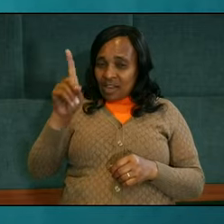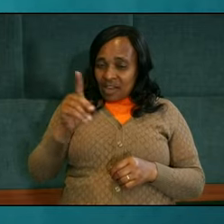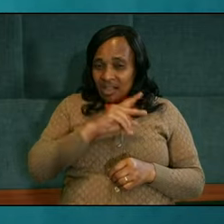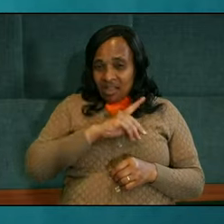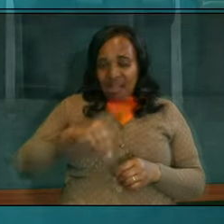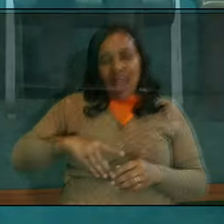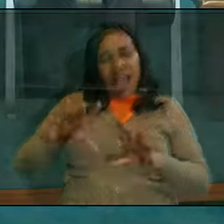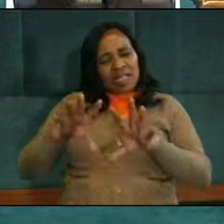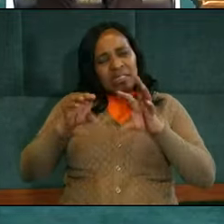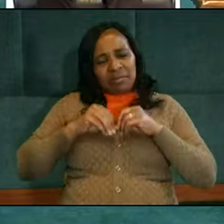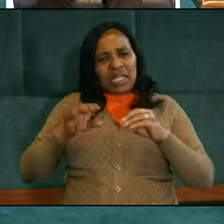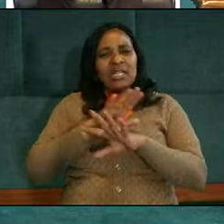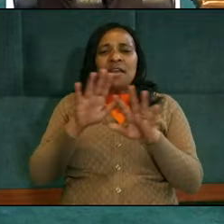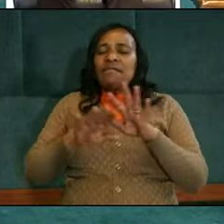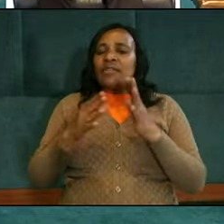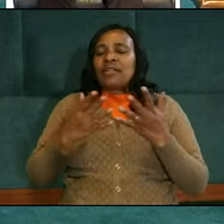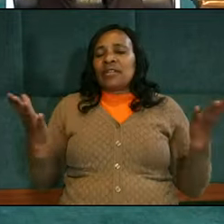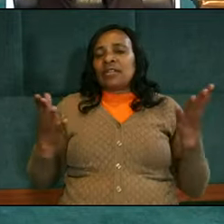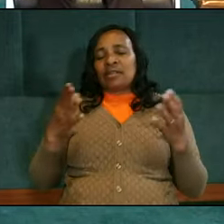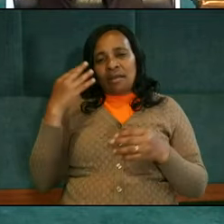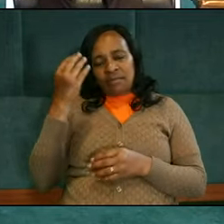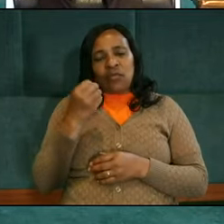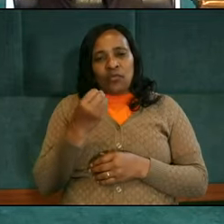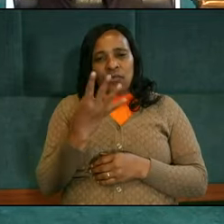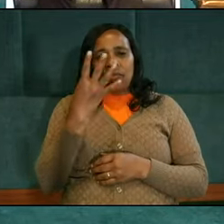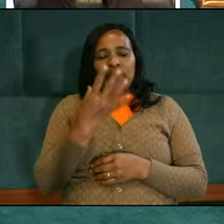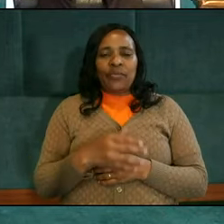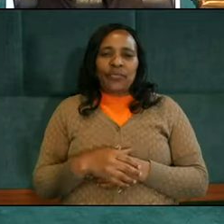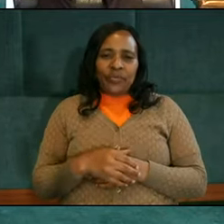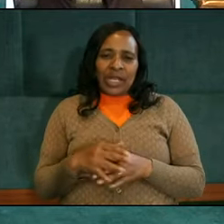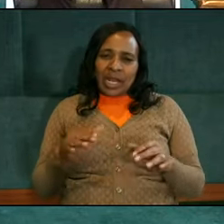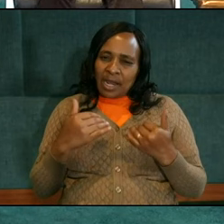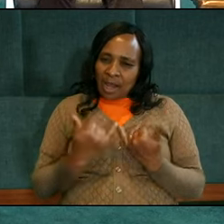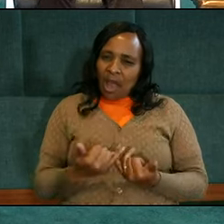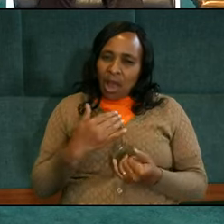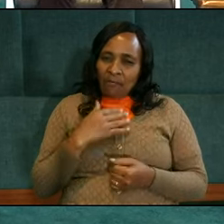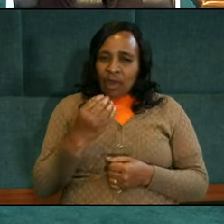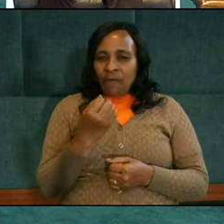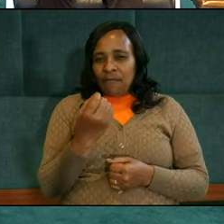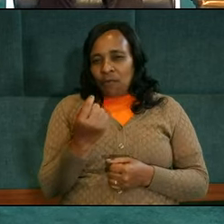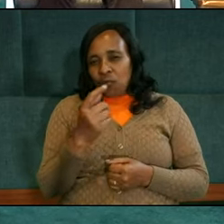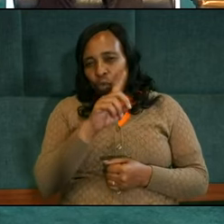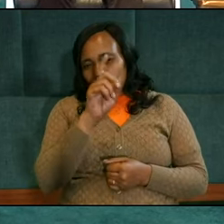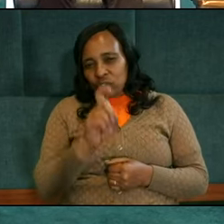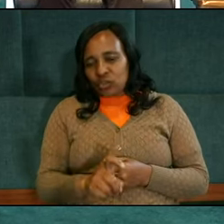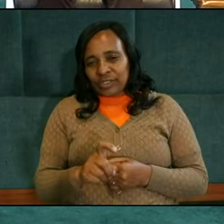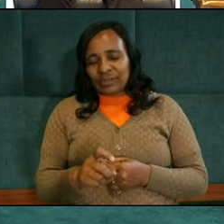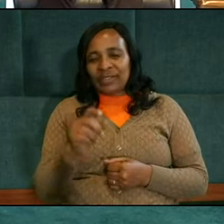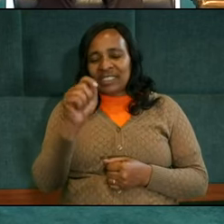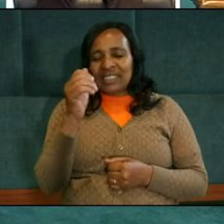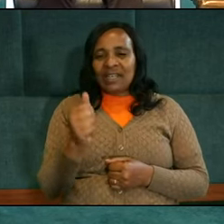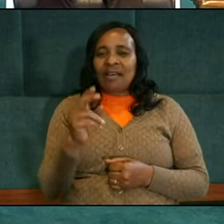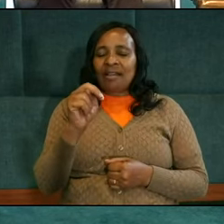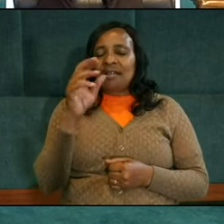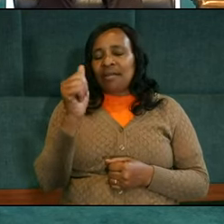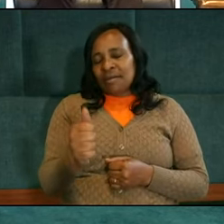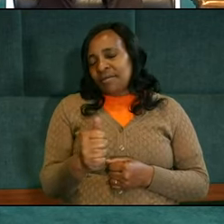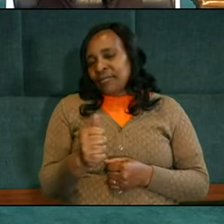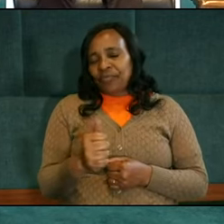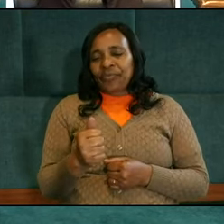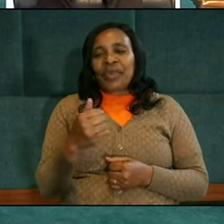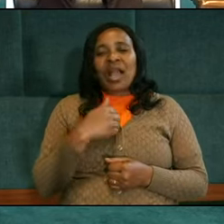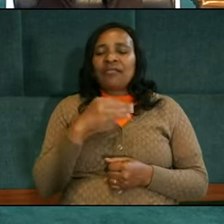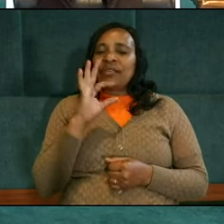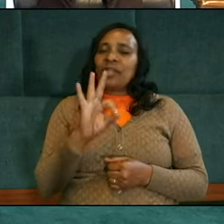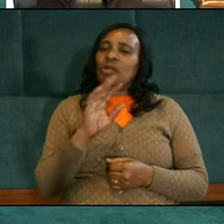God's ways. Amen. Beautiful. Now, I have a few questions again now for Tatiana this time around. I have